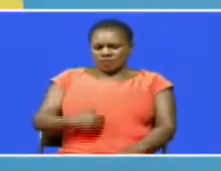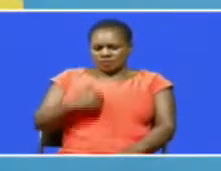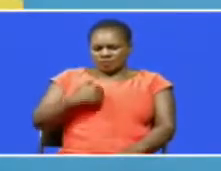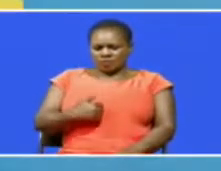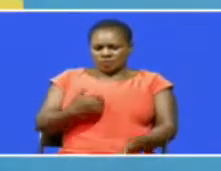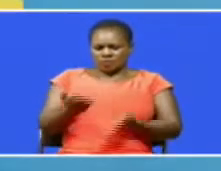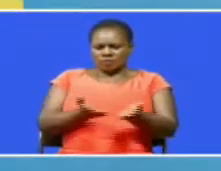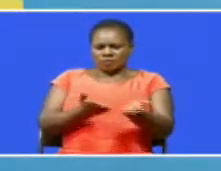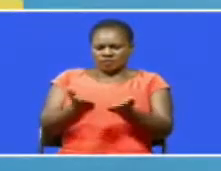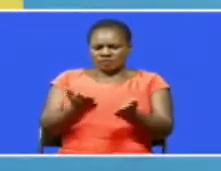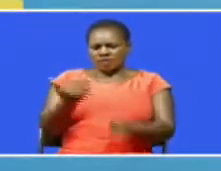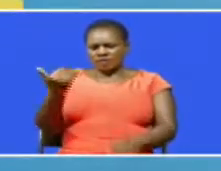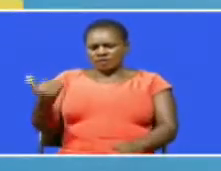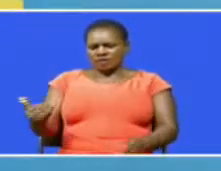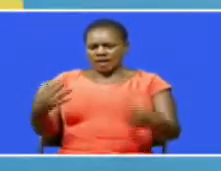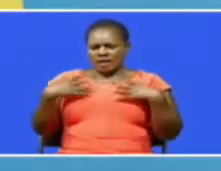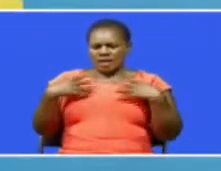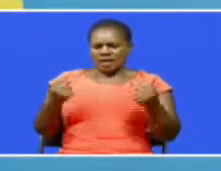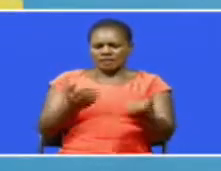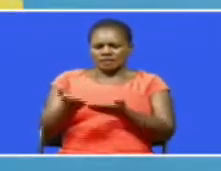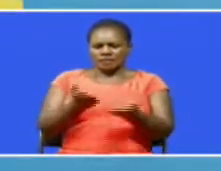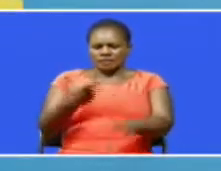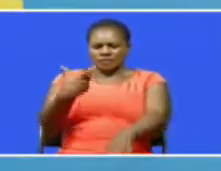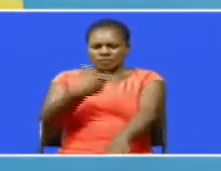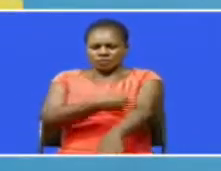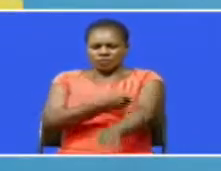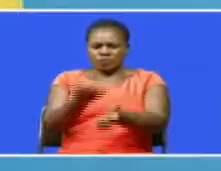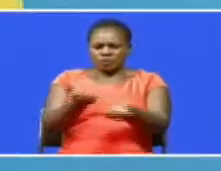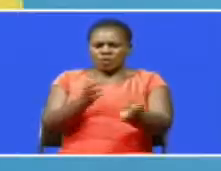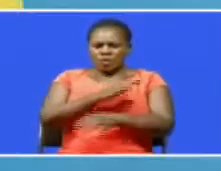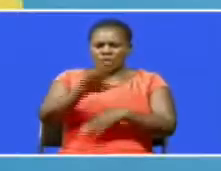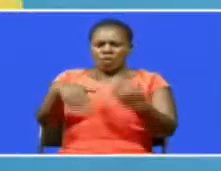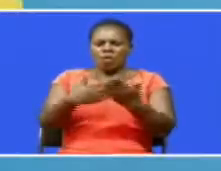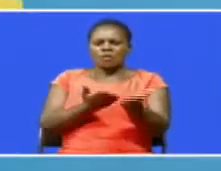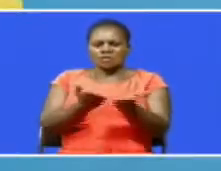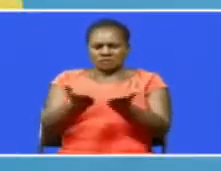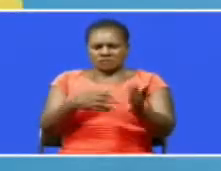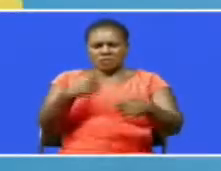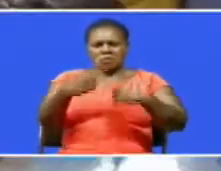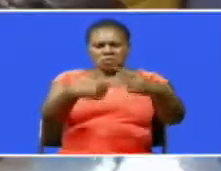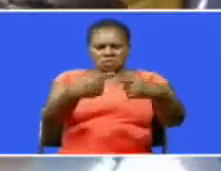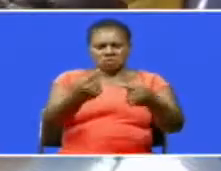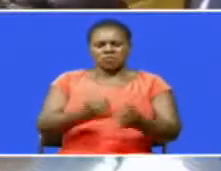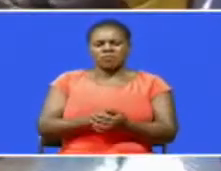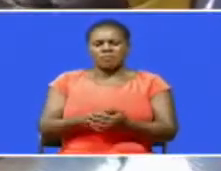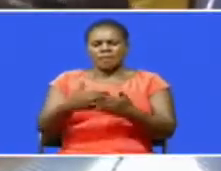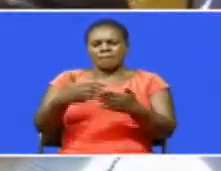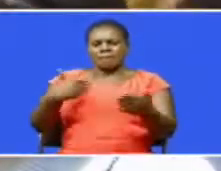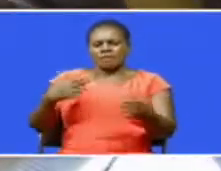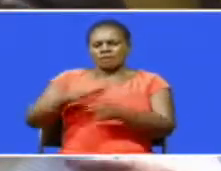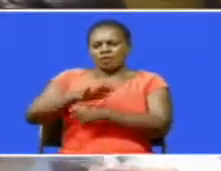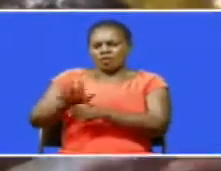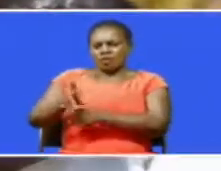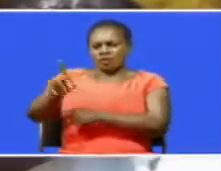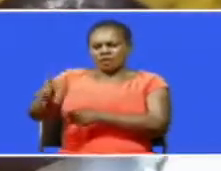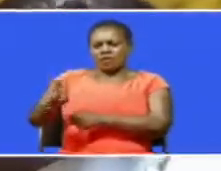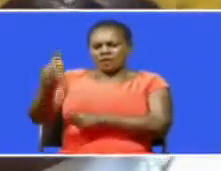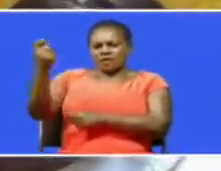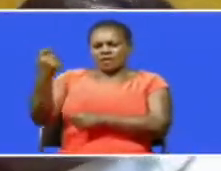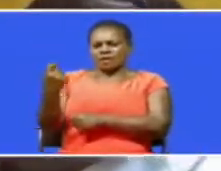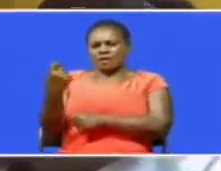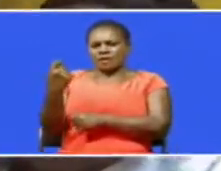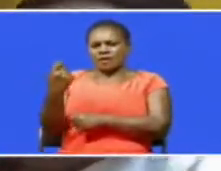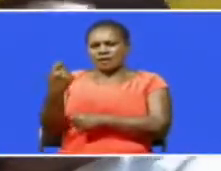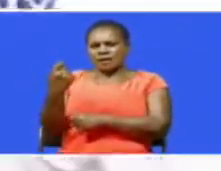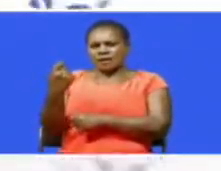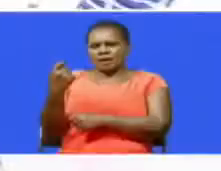services, child health services, immunization services. All these services are available. Before COVID-19, Kenya had